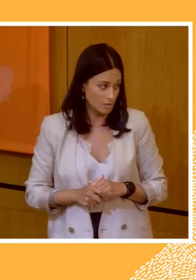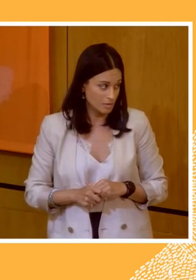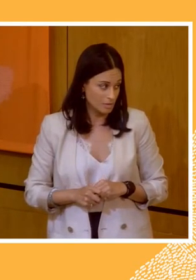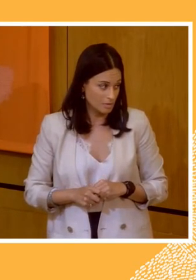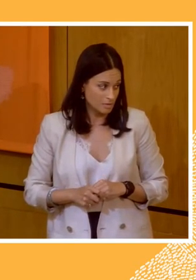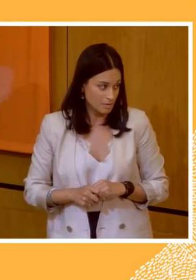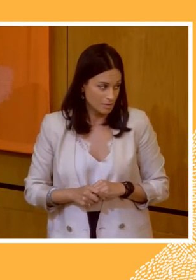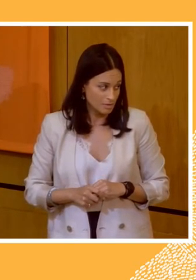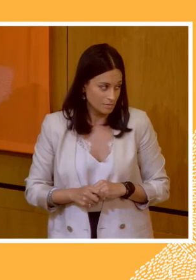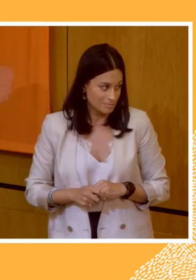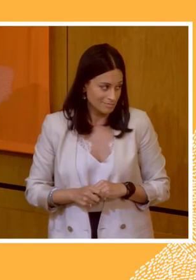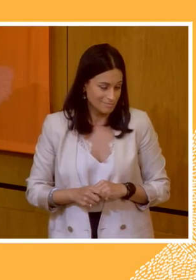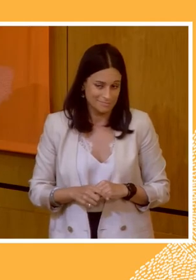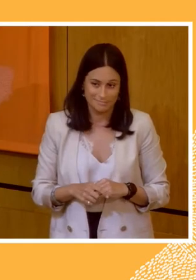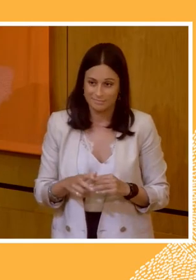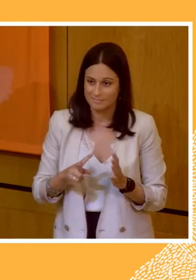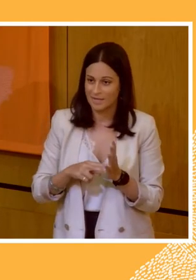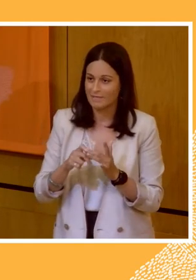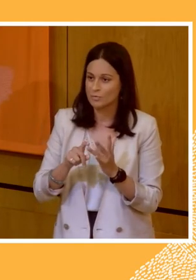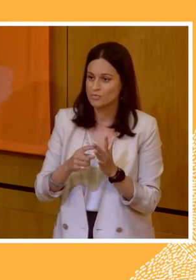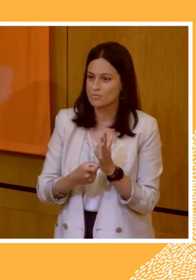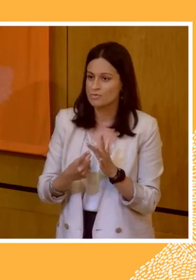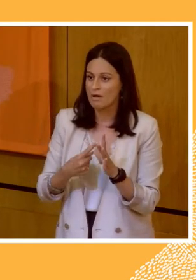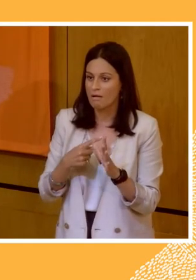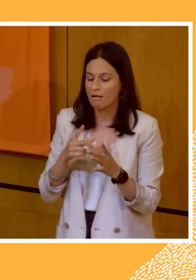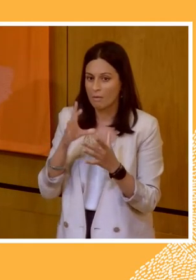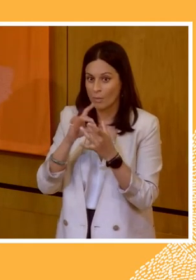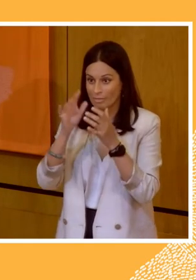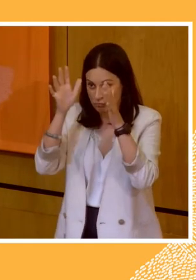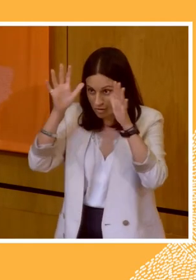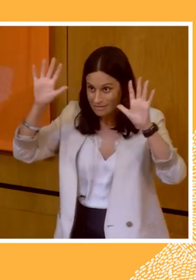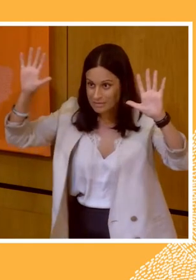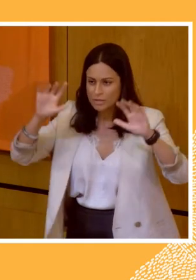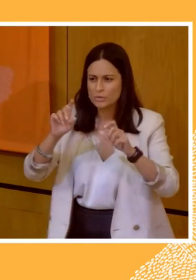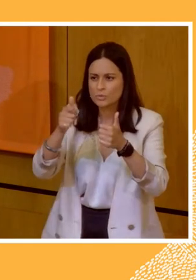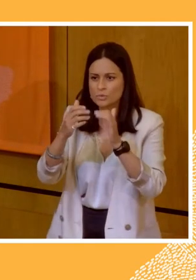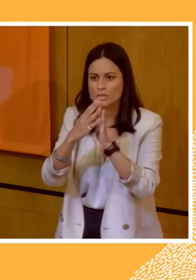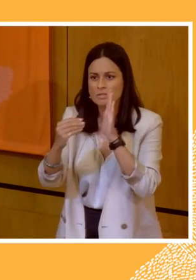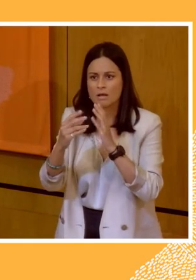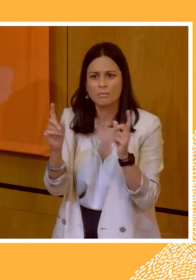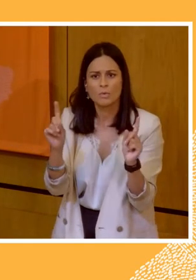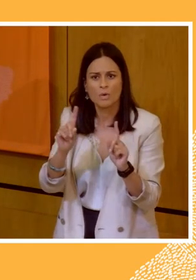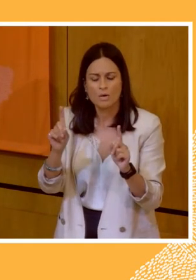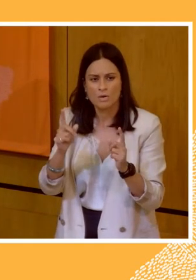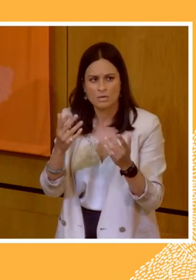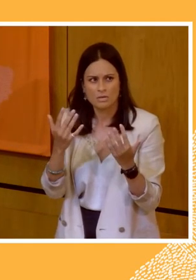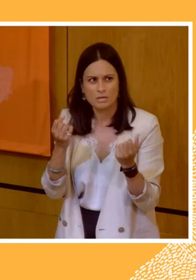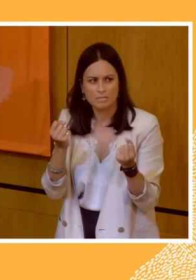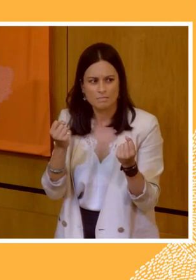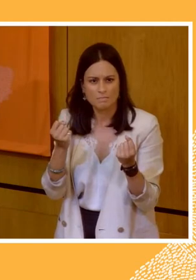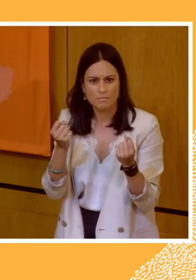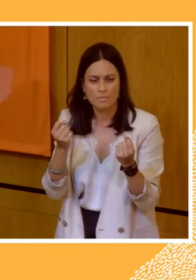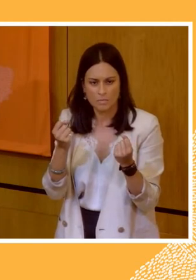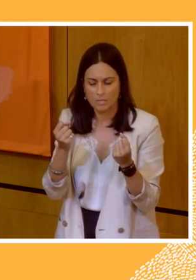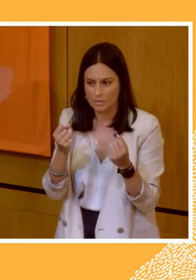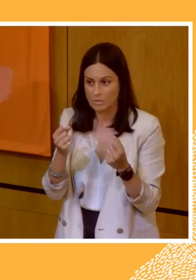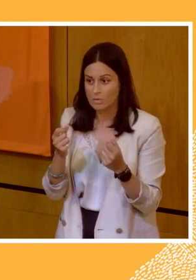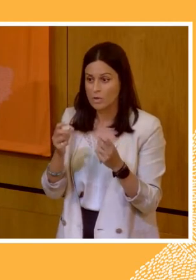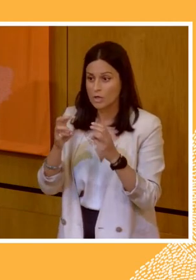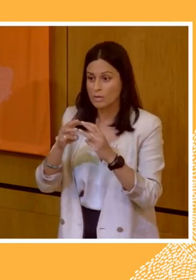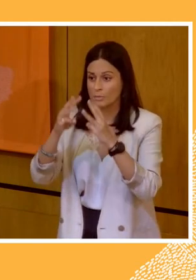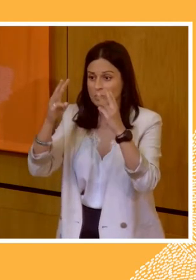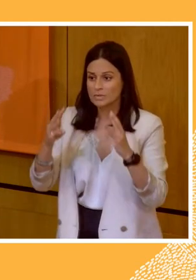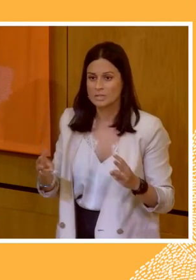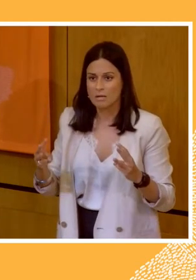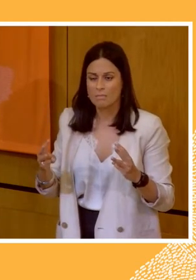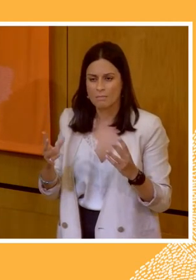I can add quickly, actually. Yeah. I was just with the reindeers, there's quite a good example of that. So there's a Sami museum called